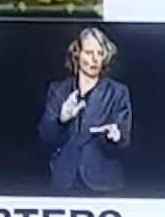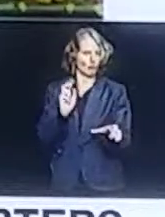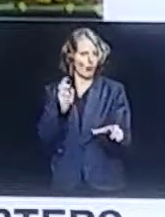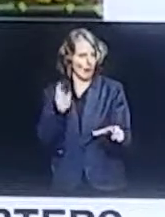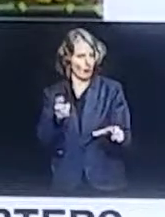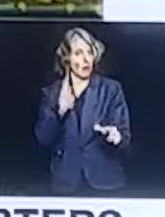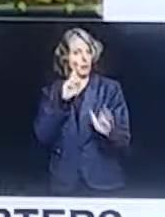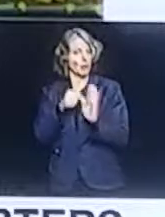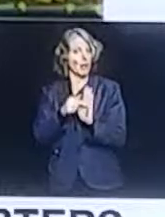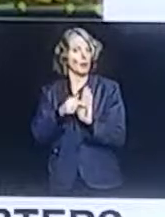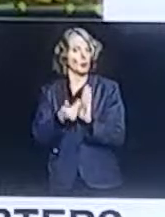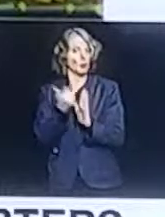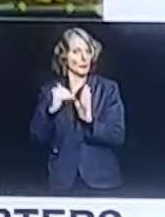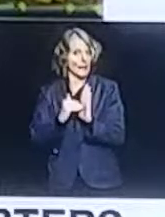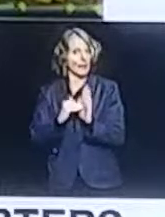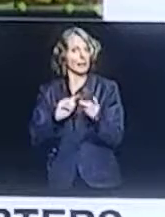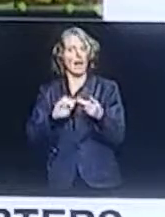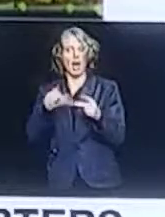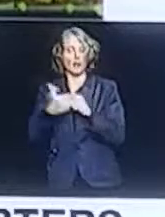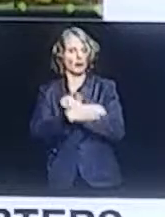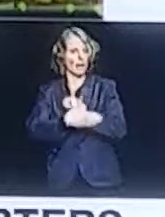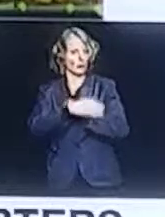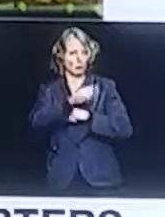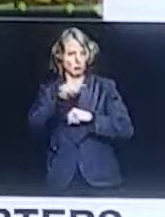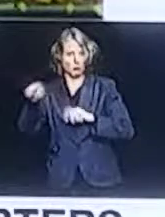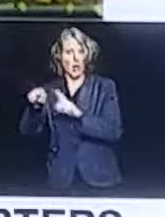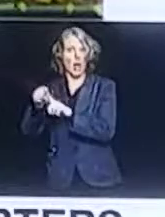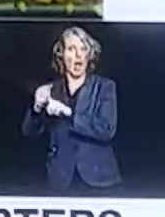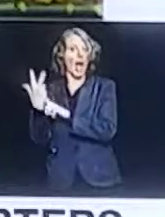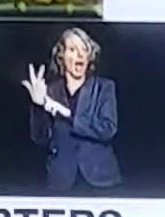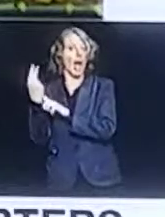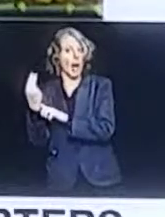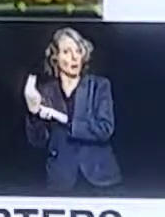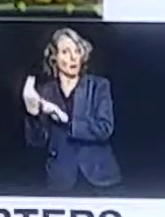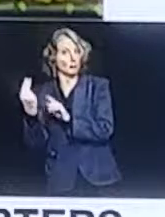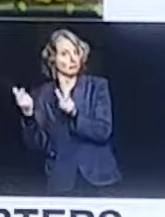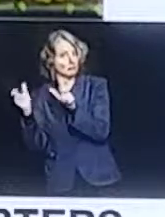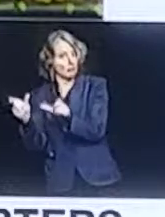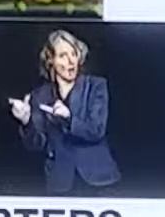example, in New Zealand and elsewhere, upon return and or arrival and so on.